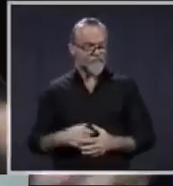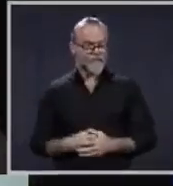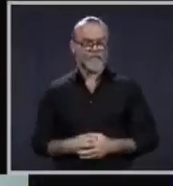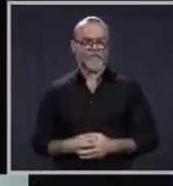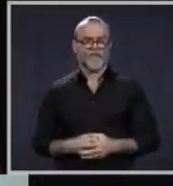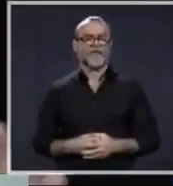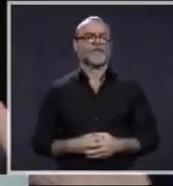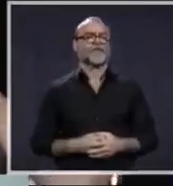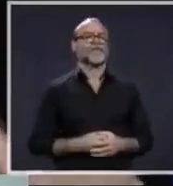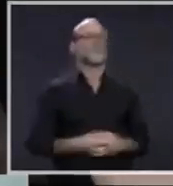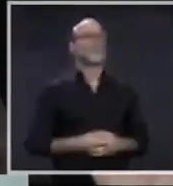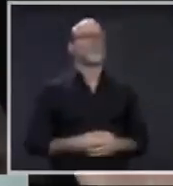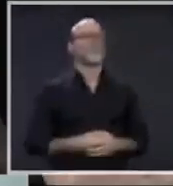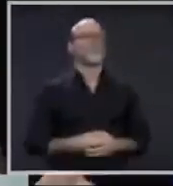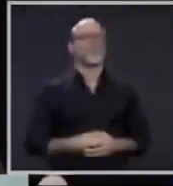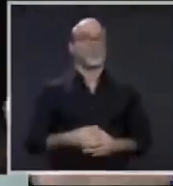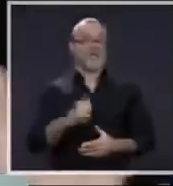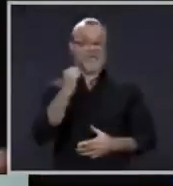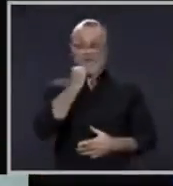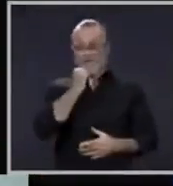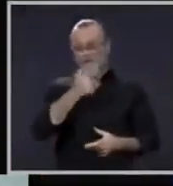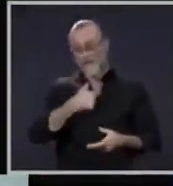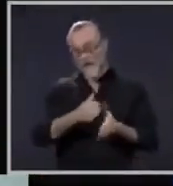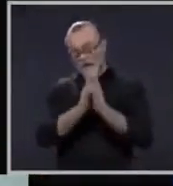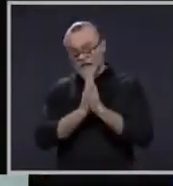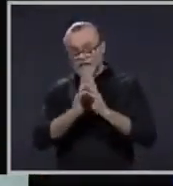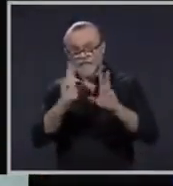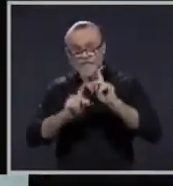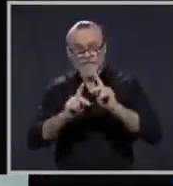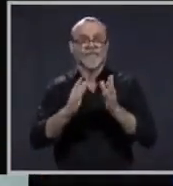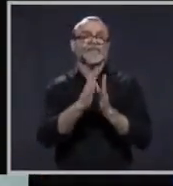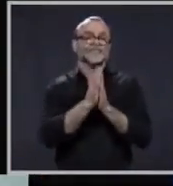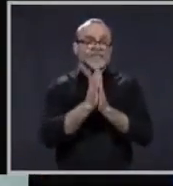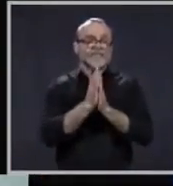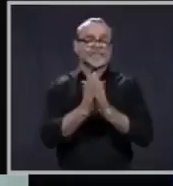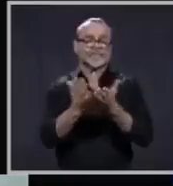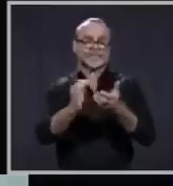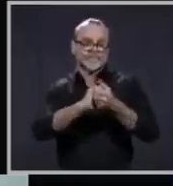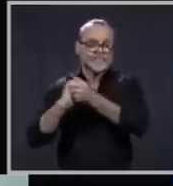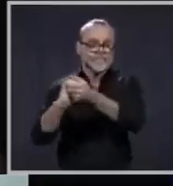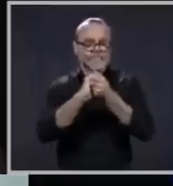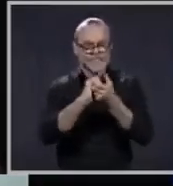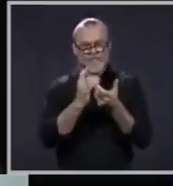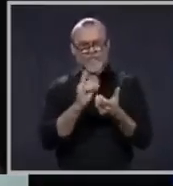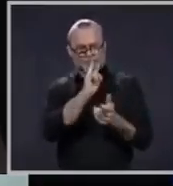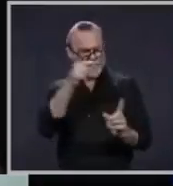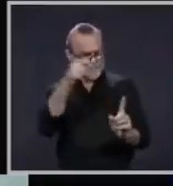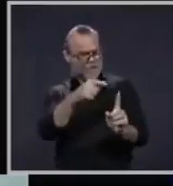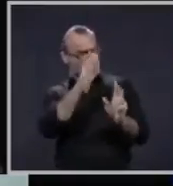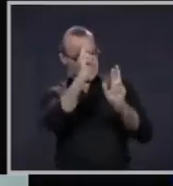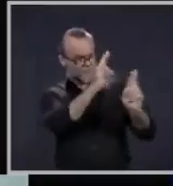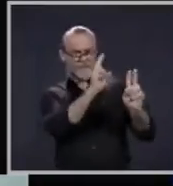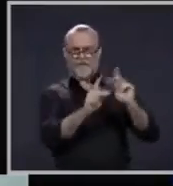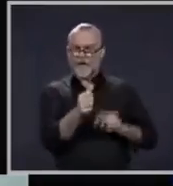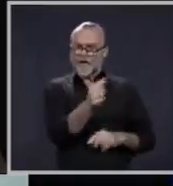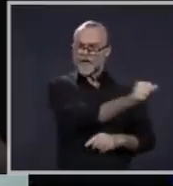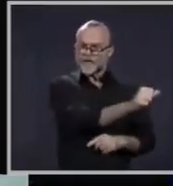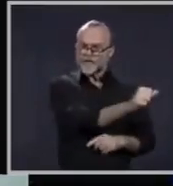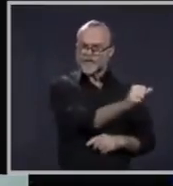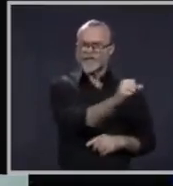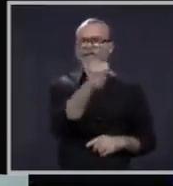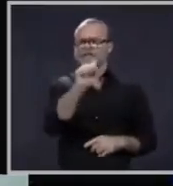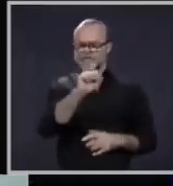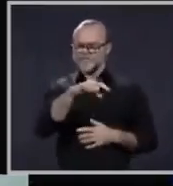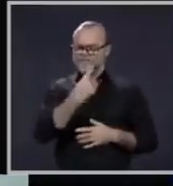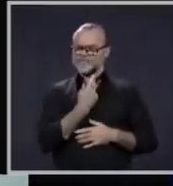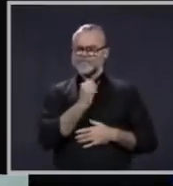5, 10 together, but at 2 meters. But some were too close. So it's important to repeat and repeat and